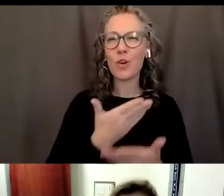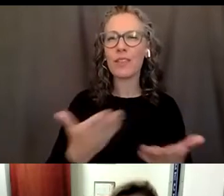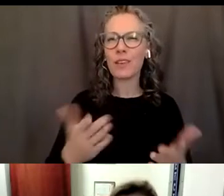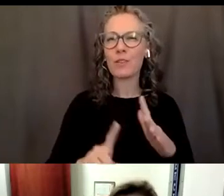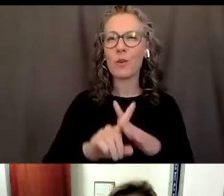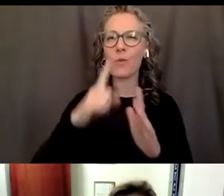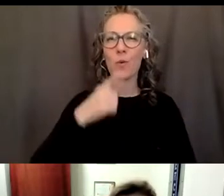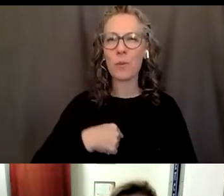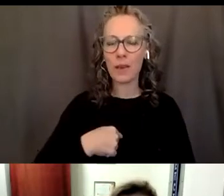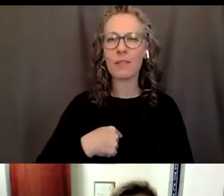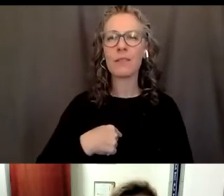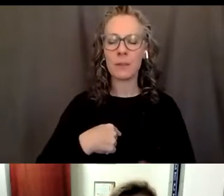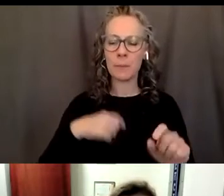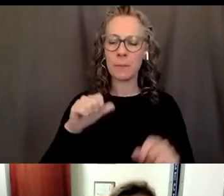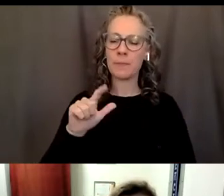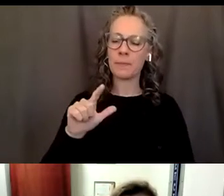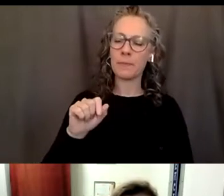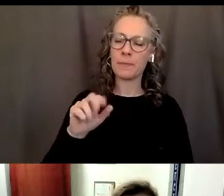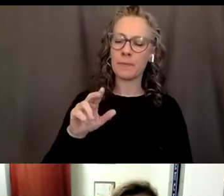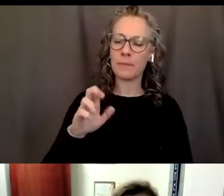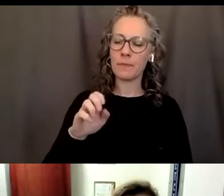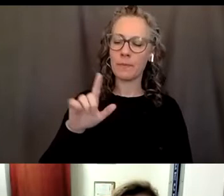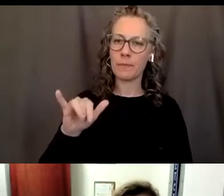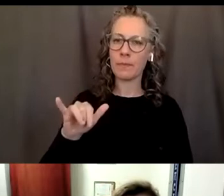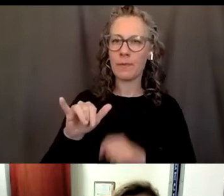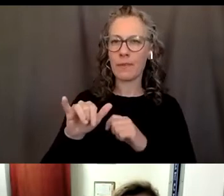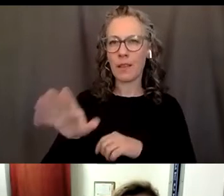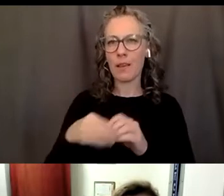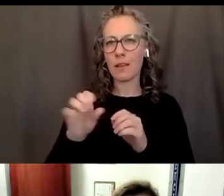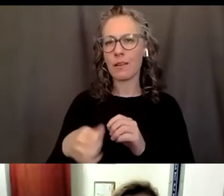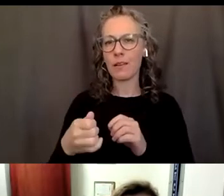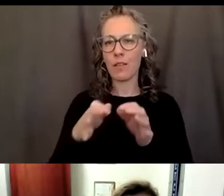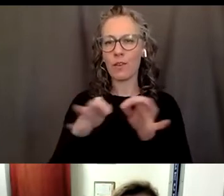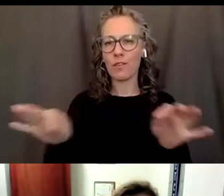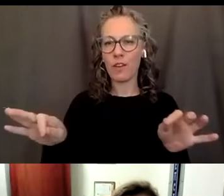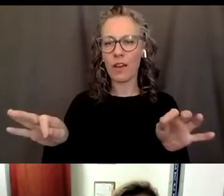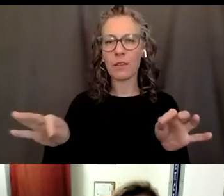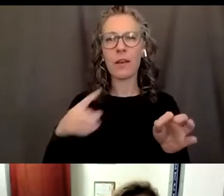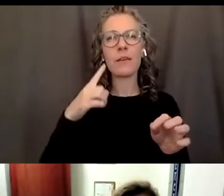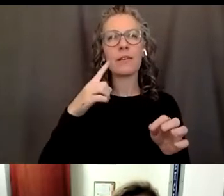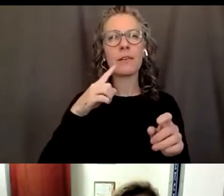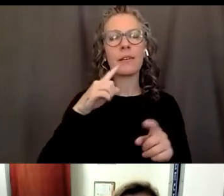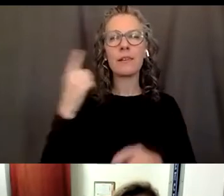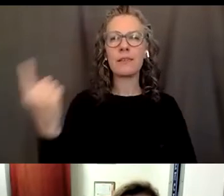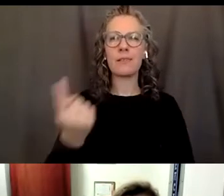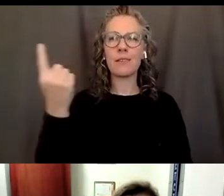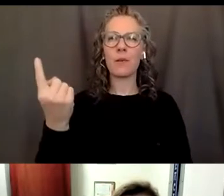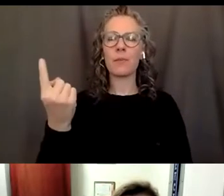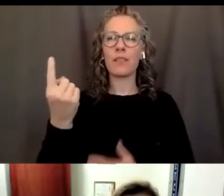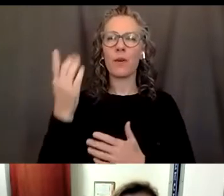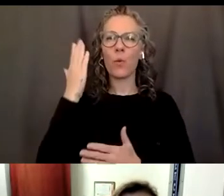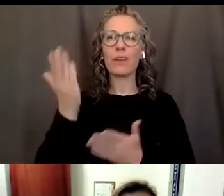another phrase I hear people use, I don't know if I'll get it quite right. It's something that's in service to me and to all